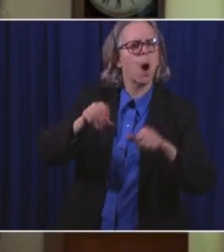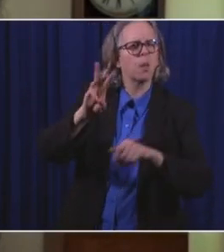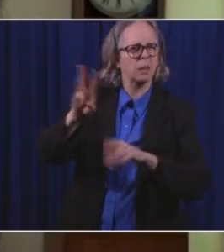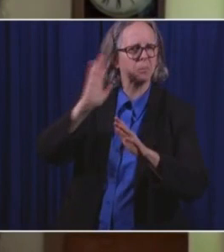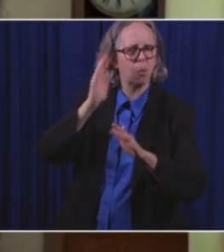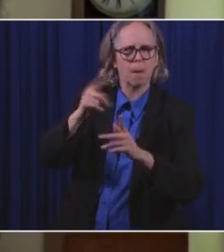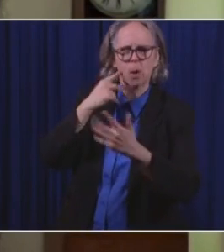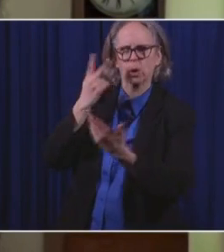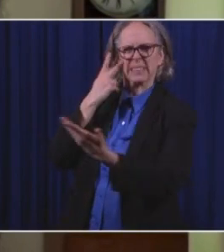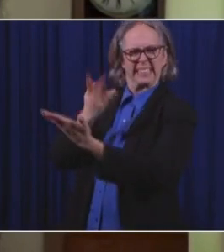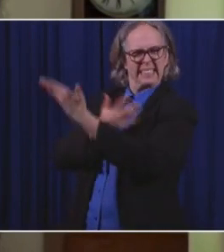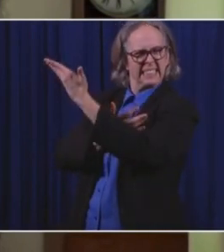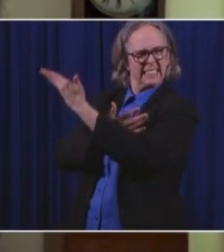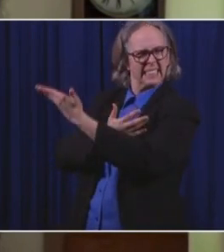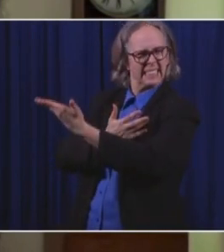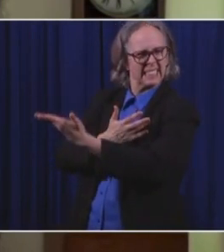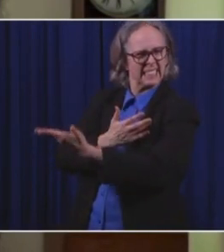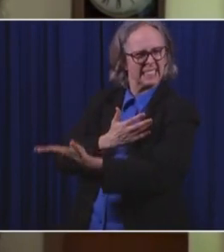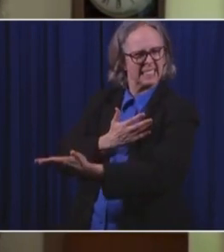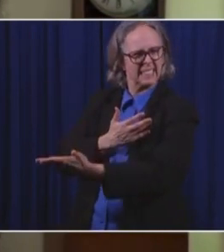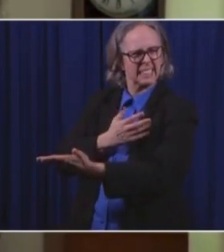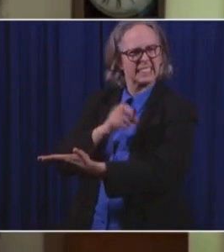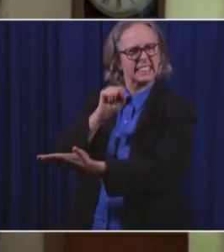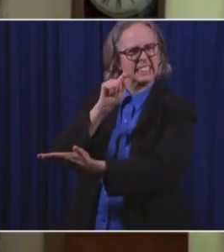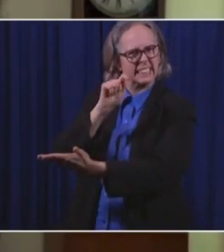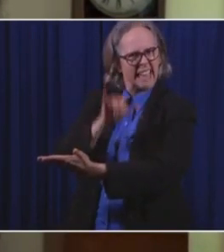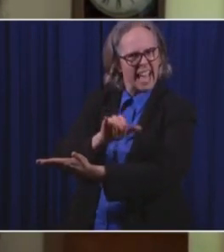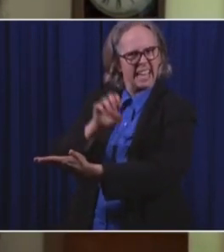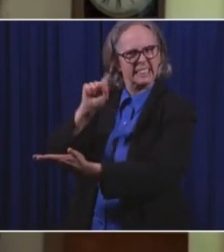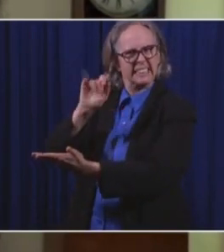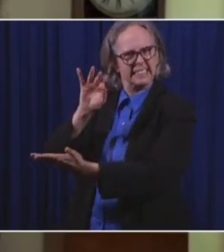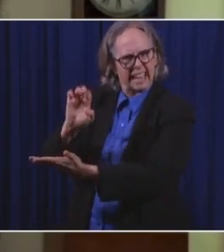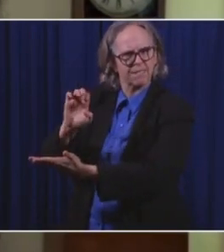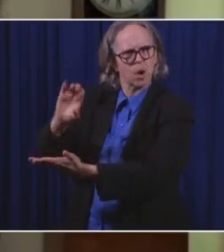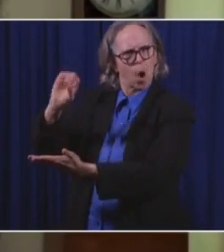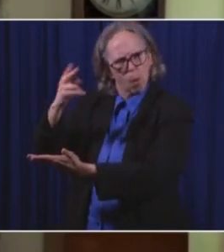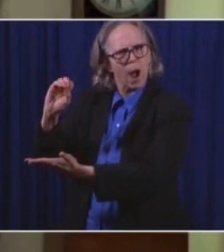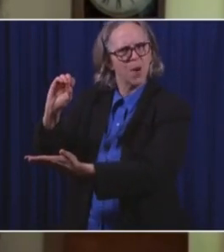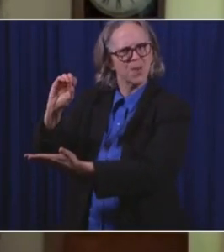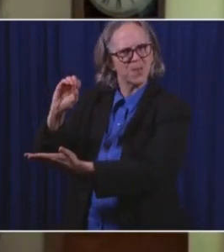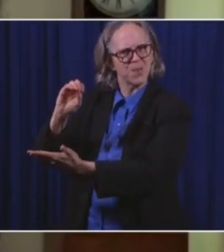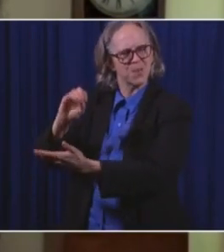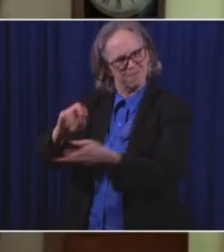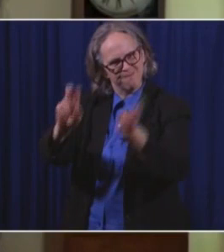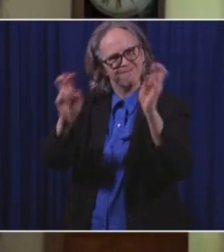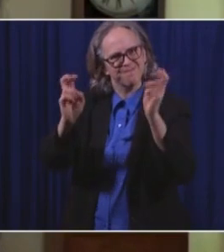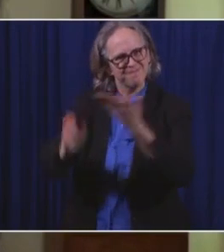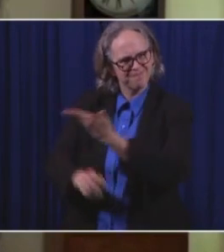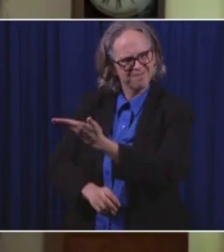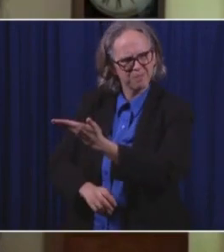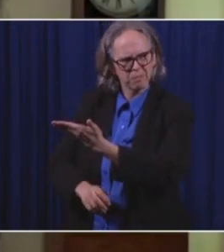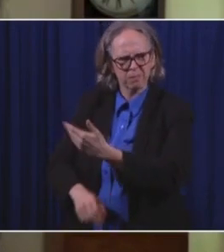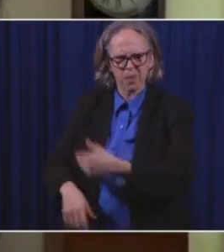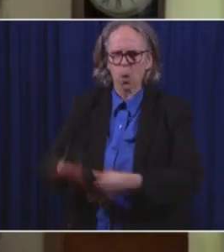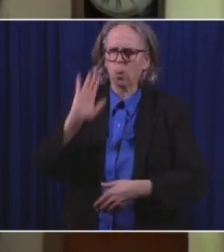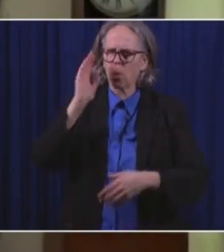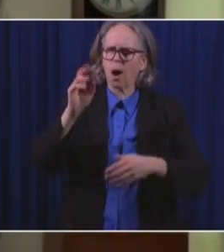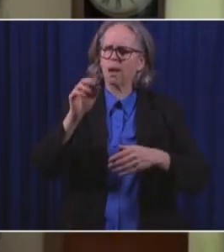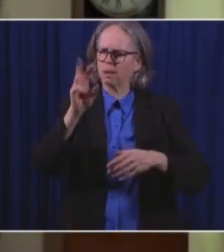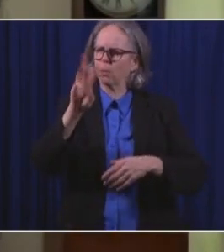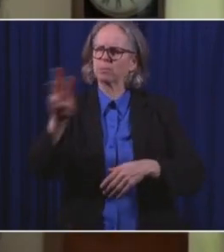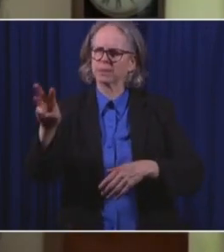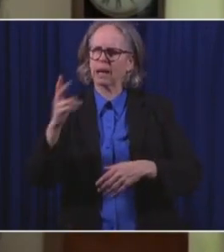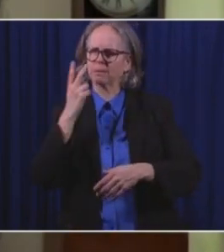Stay Safe Ohio Protocol, Department of Health is issuing today. Those will be up on our webpage. Those will also